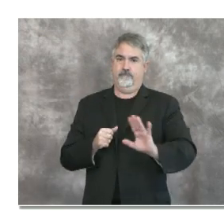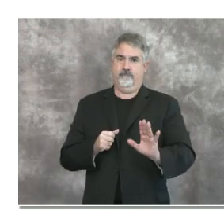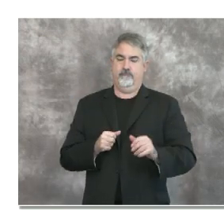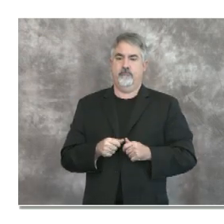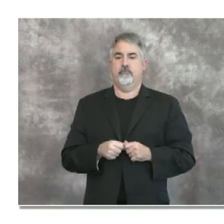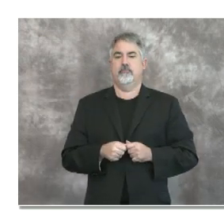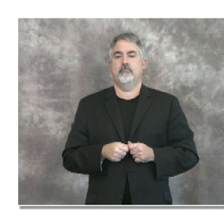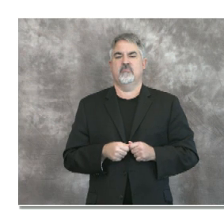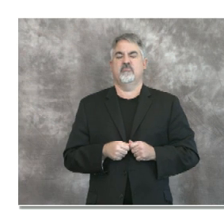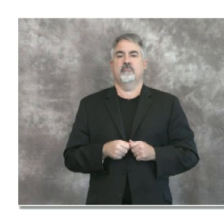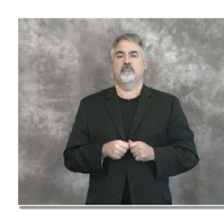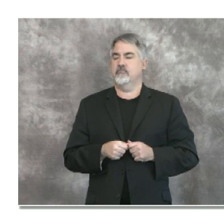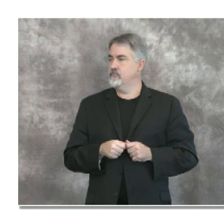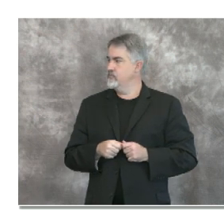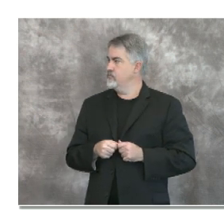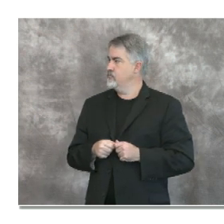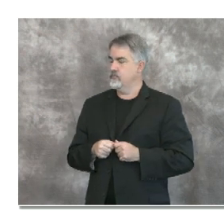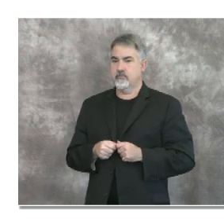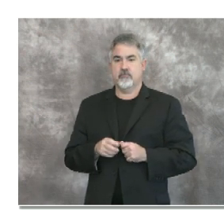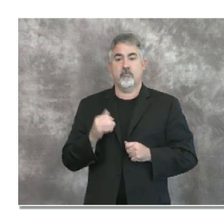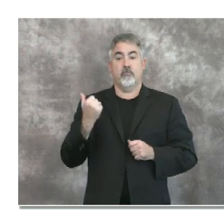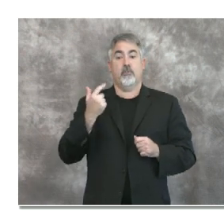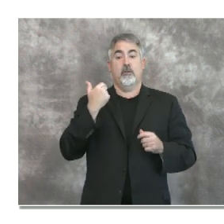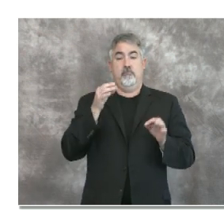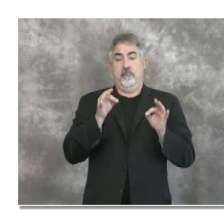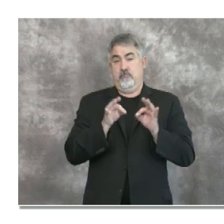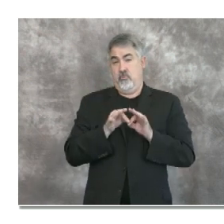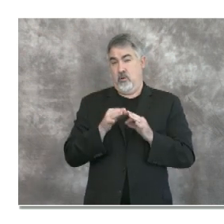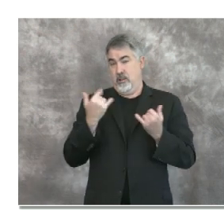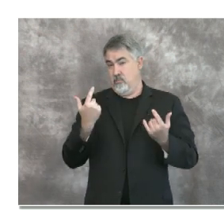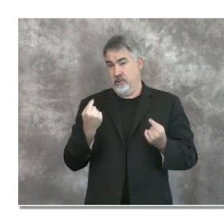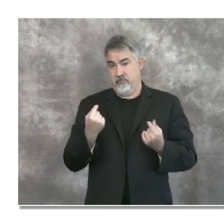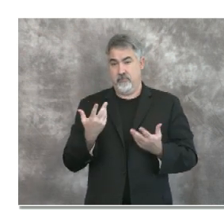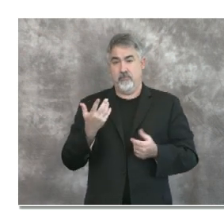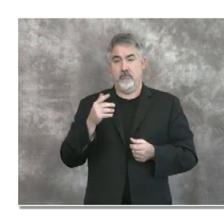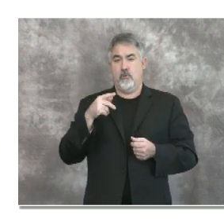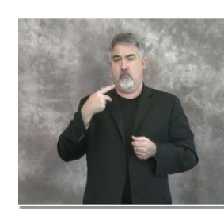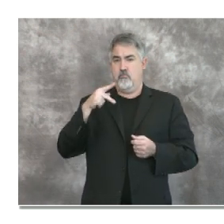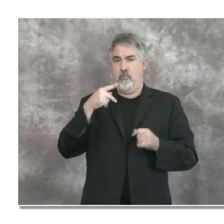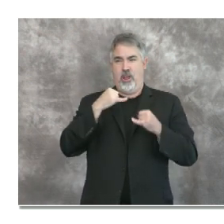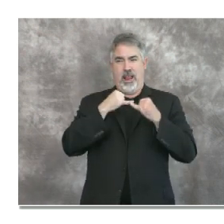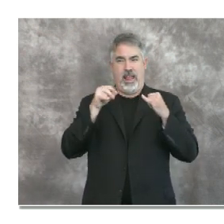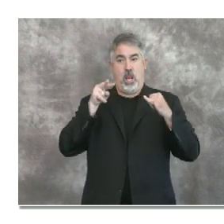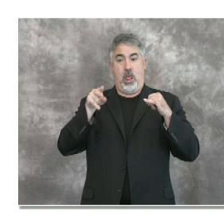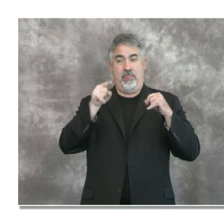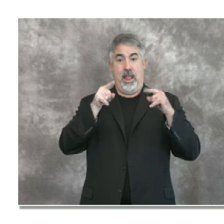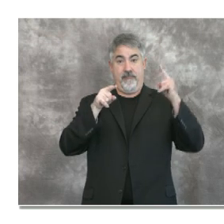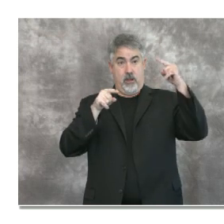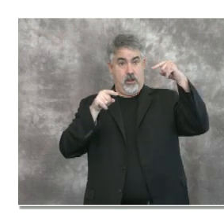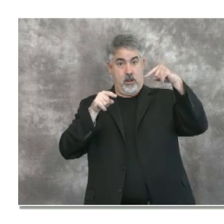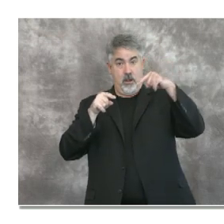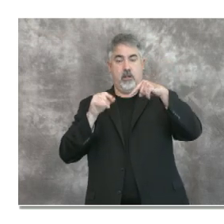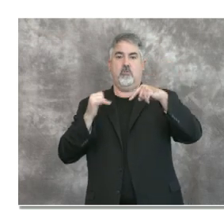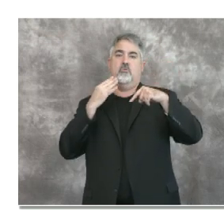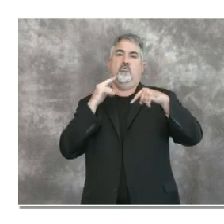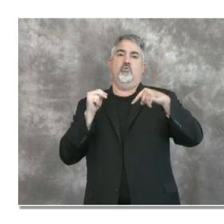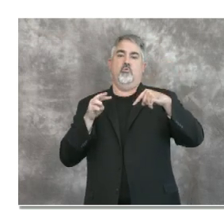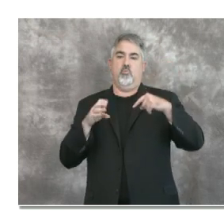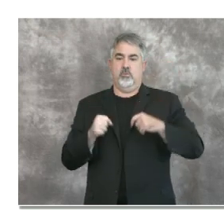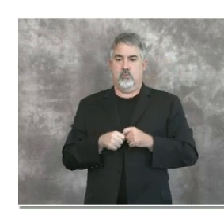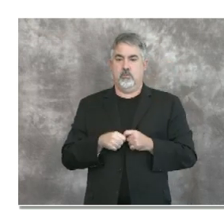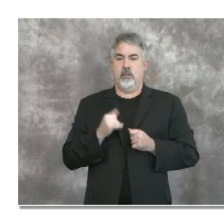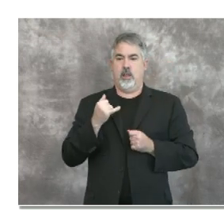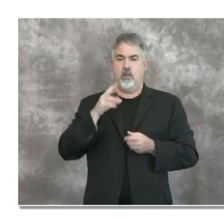down. And so the most important stat on here is that purple line. But of course, the total number of reported tests is important too,